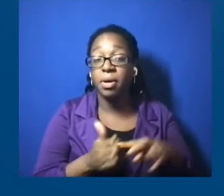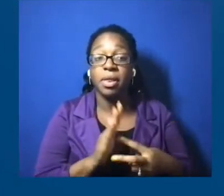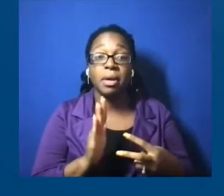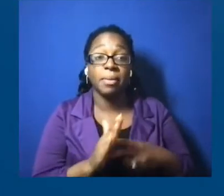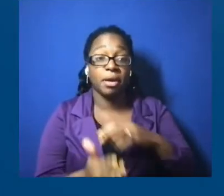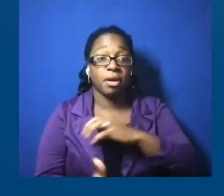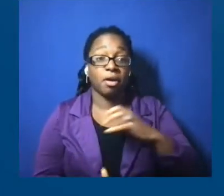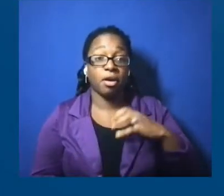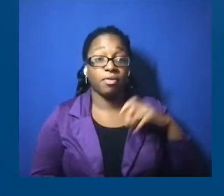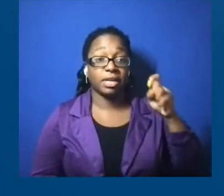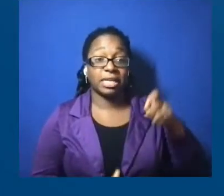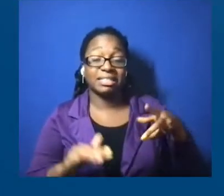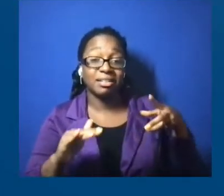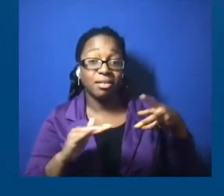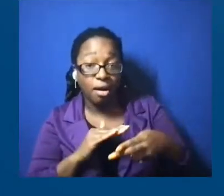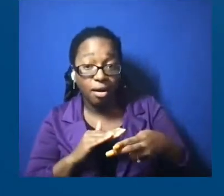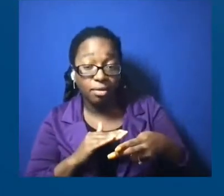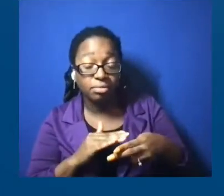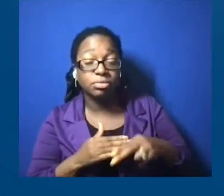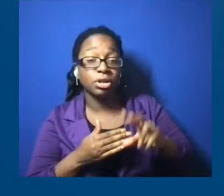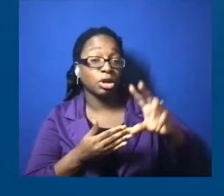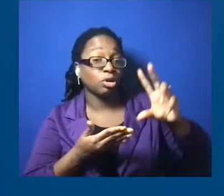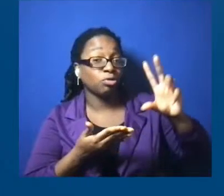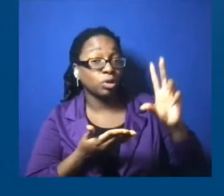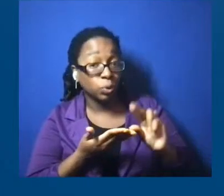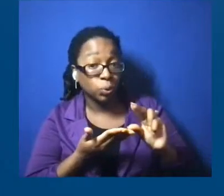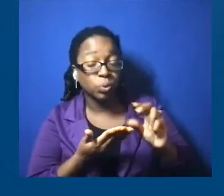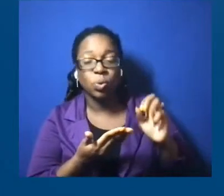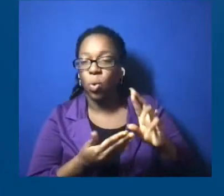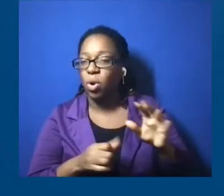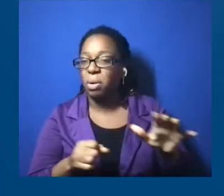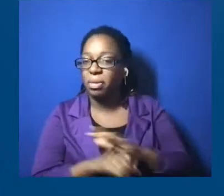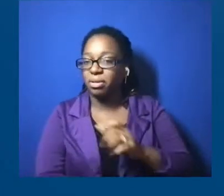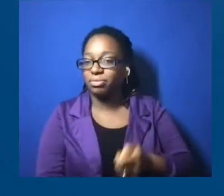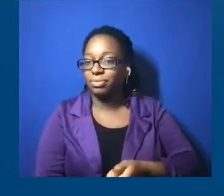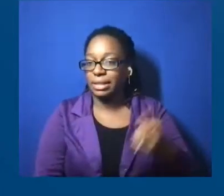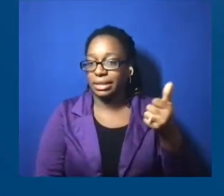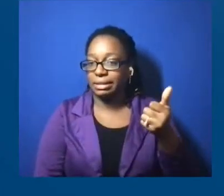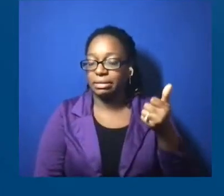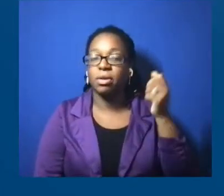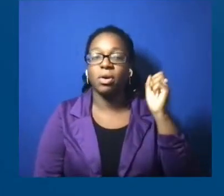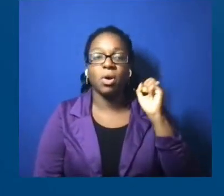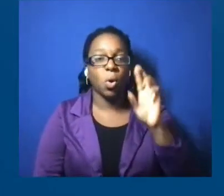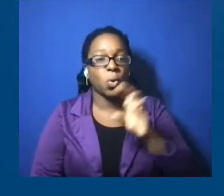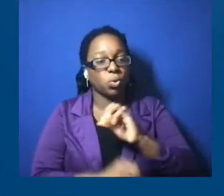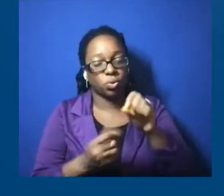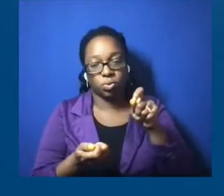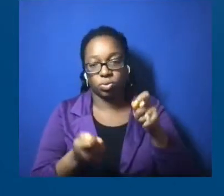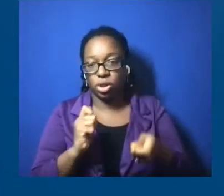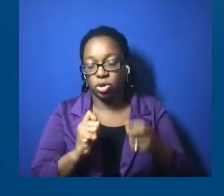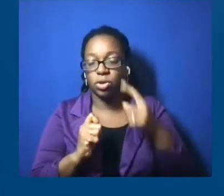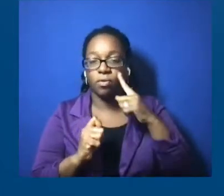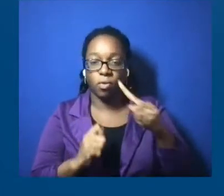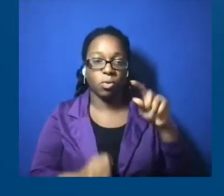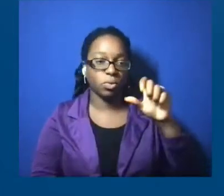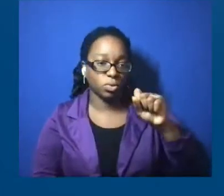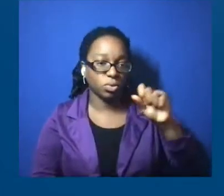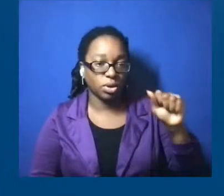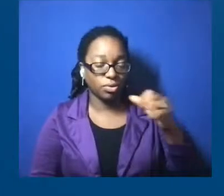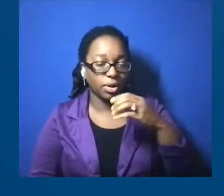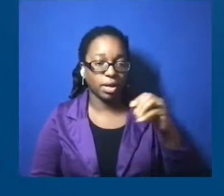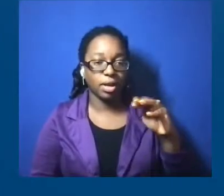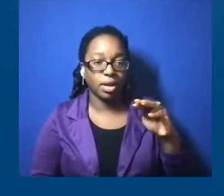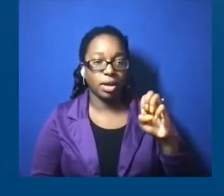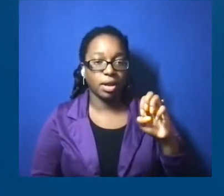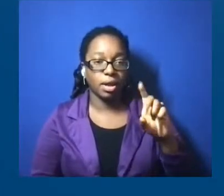cut, reduce, completely eliminate, or make no changes in Social Security and Medicare. But they're going to